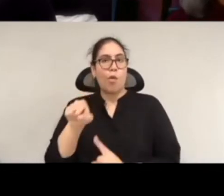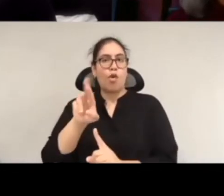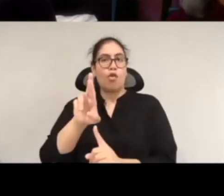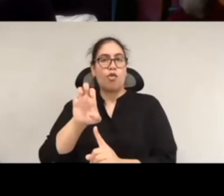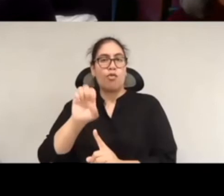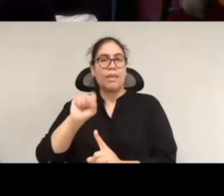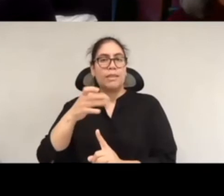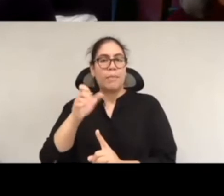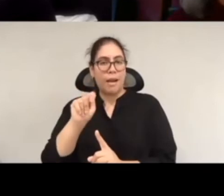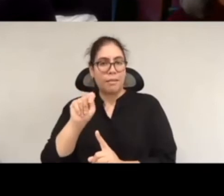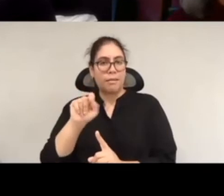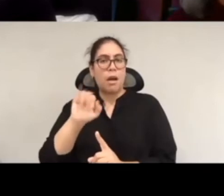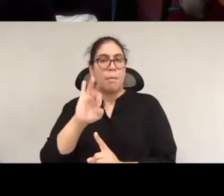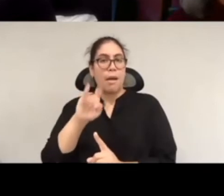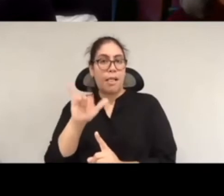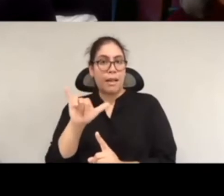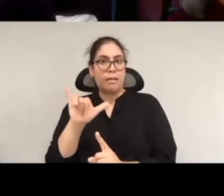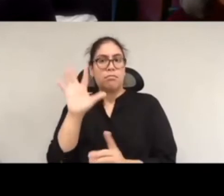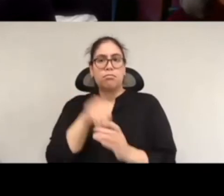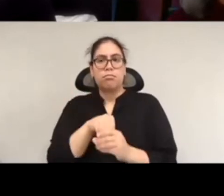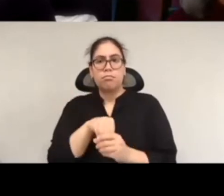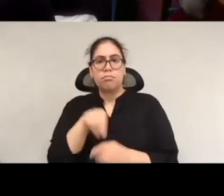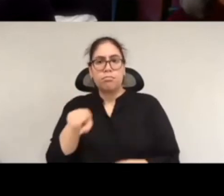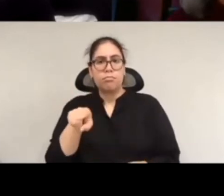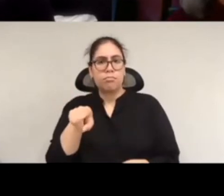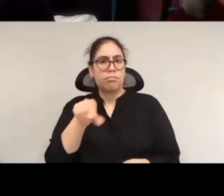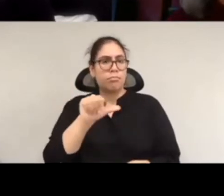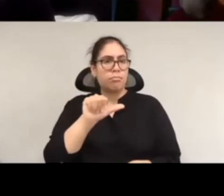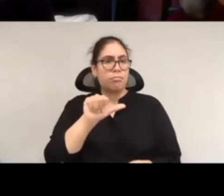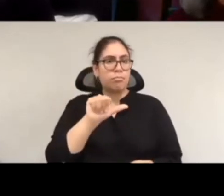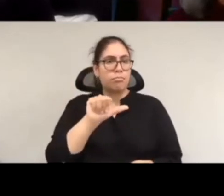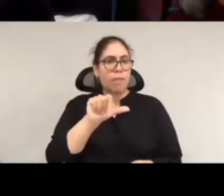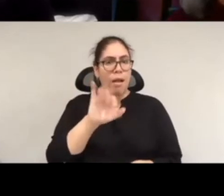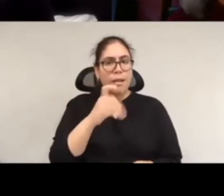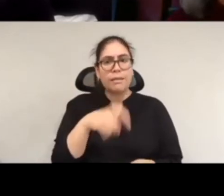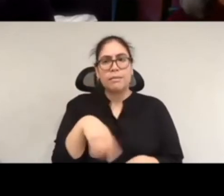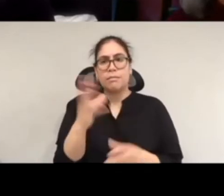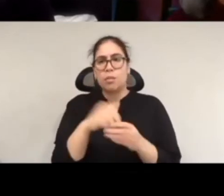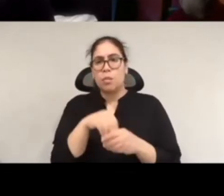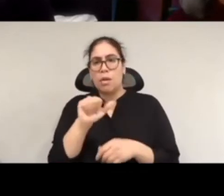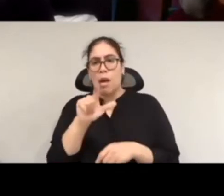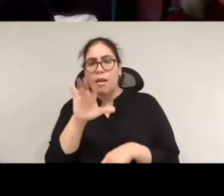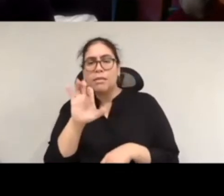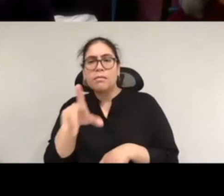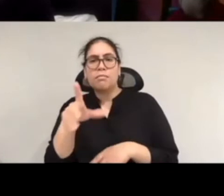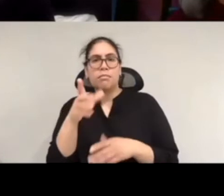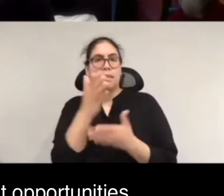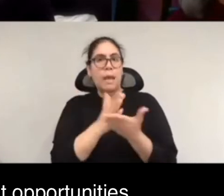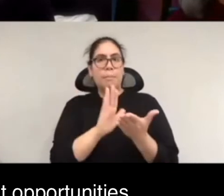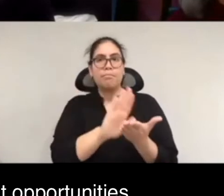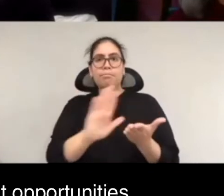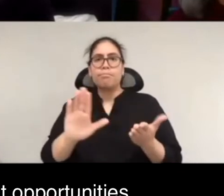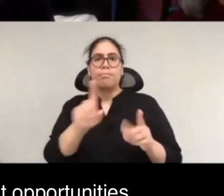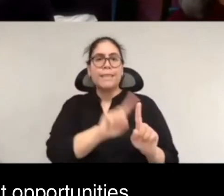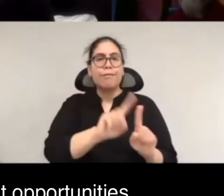individuals, Ashley included, Alex included, who are in their mid-career track, perhaps with various disabilities. So we talk about